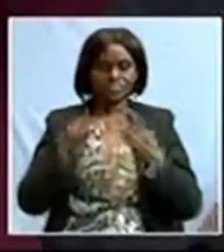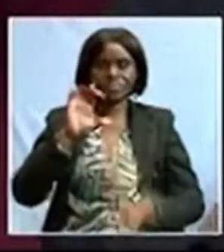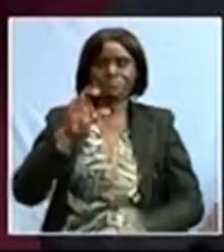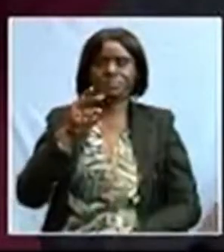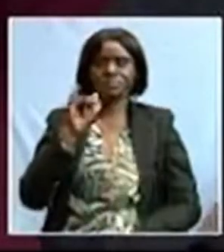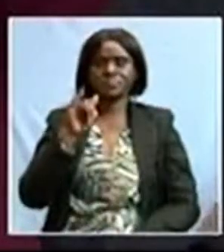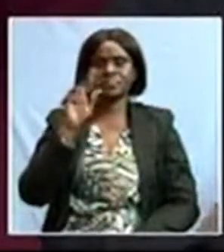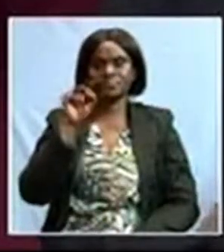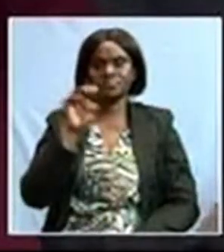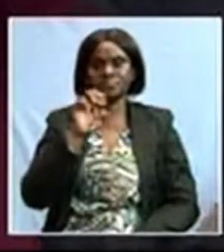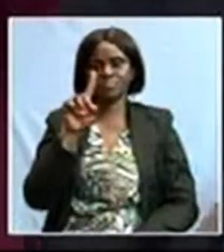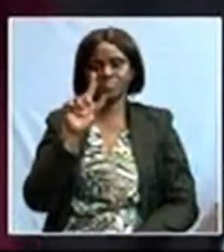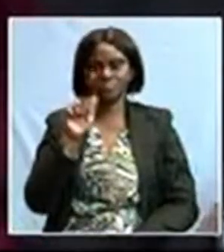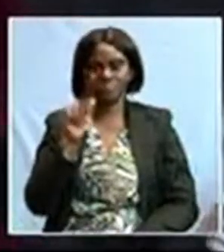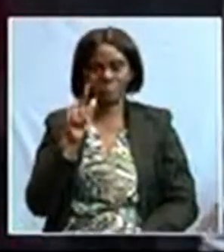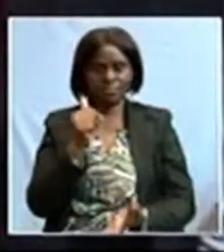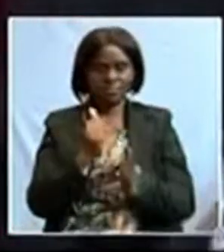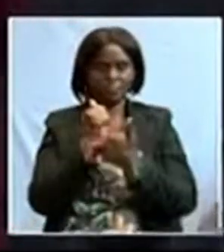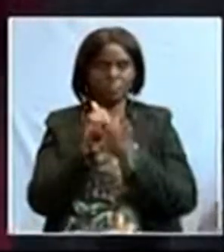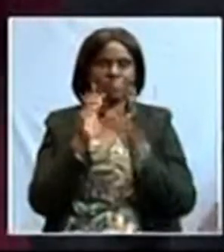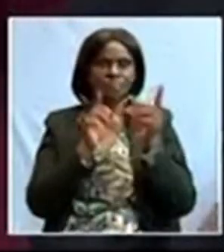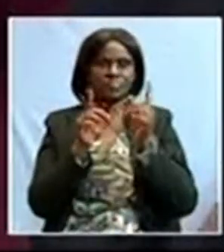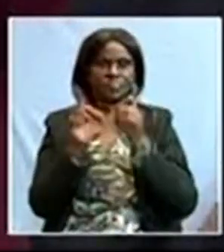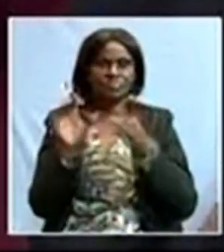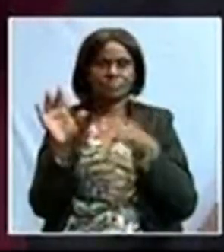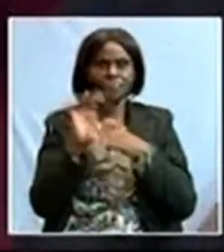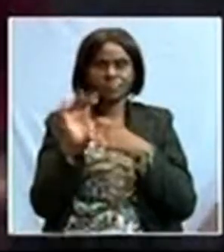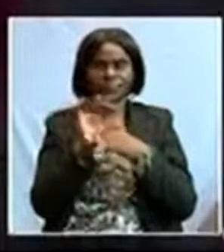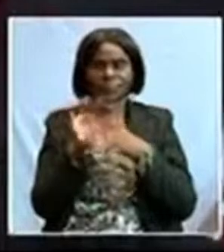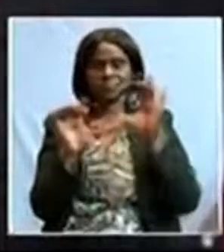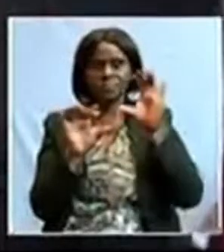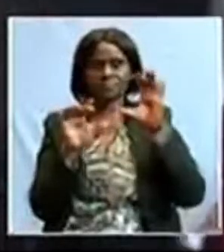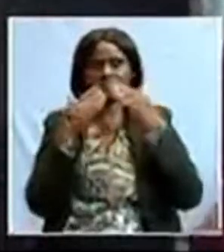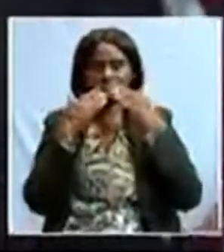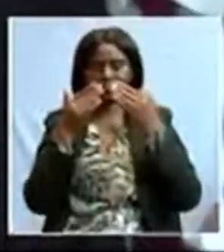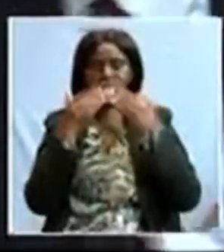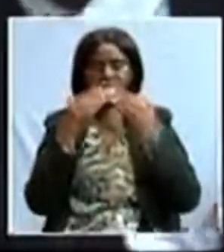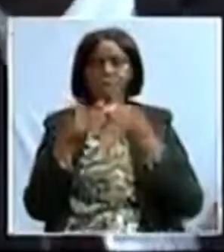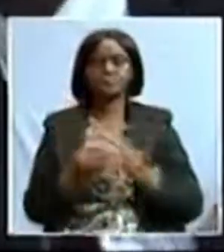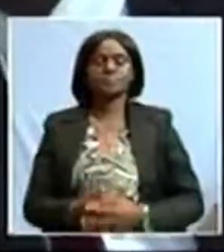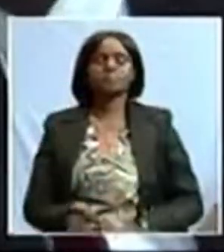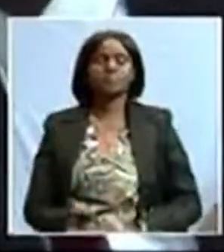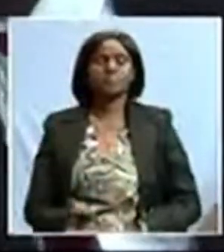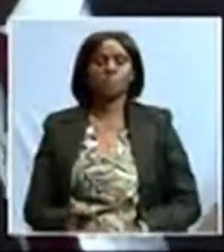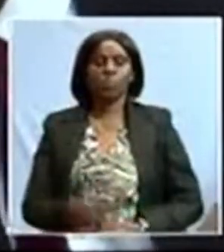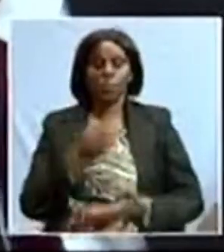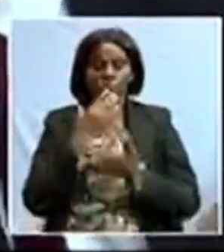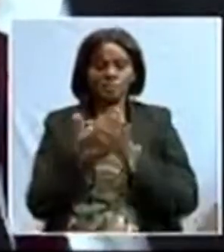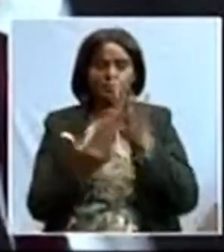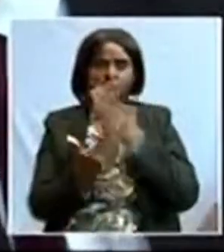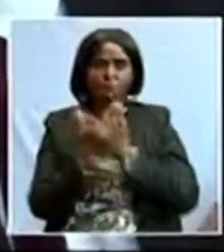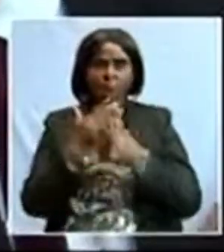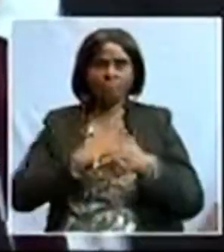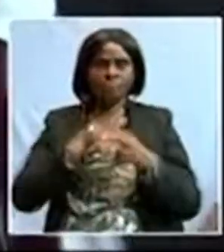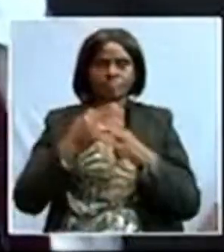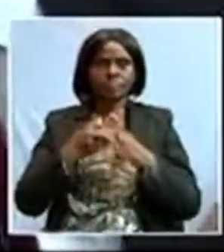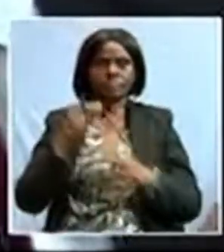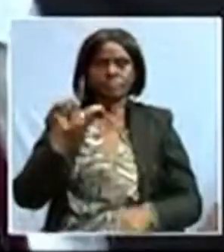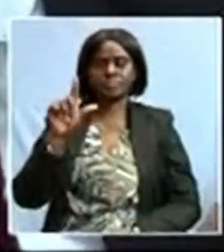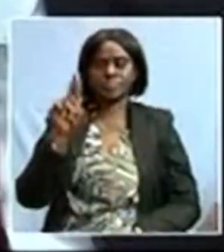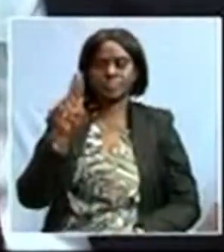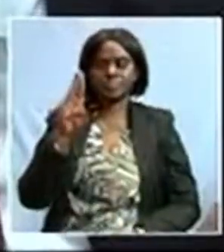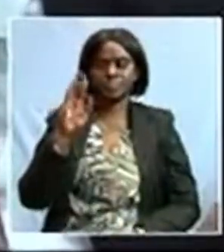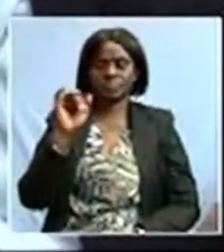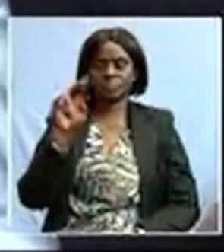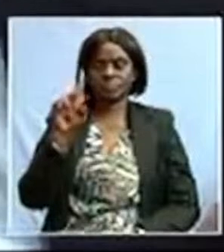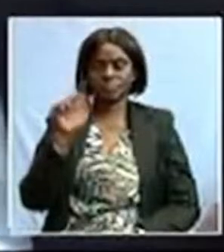Chimezadilami, Assistant Director from Office of the Auditor General, Copper Belt Province. Thank you. Good morning. I am Lovinda Sinyani from the Planning and